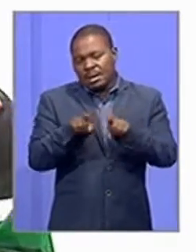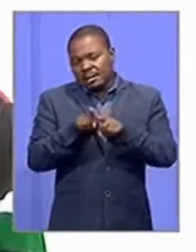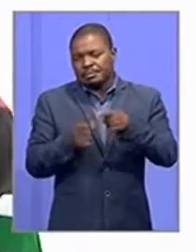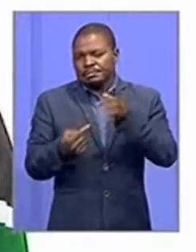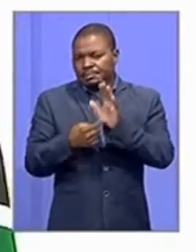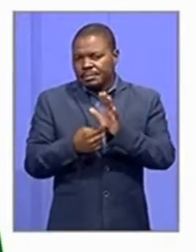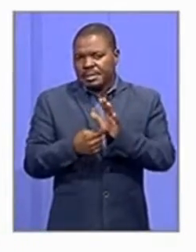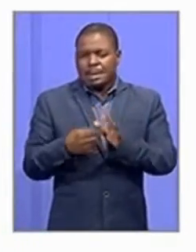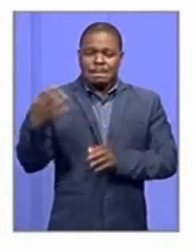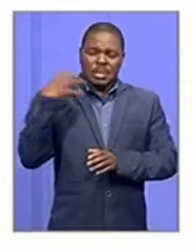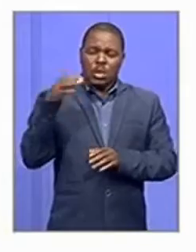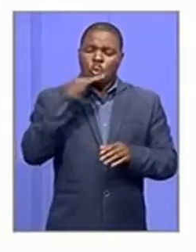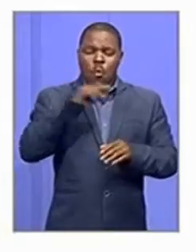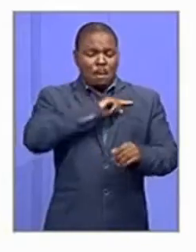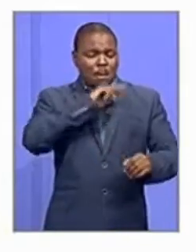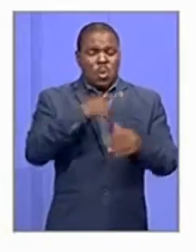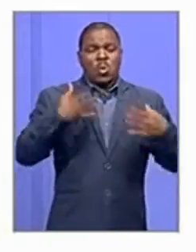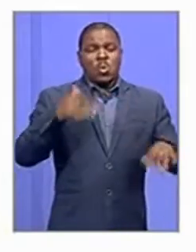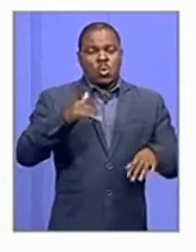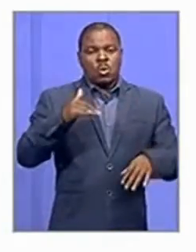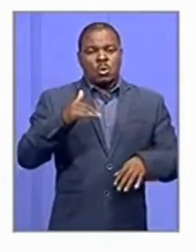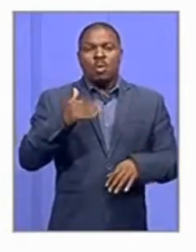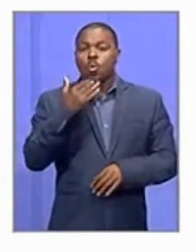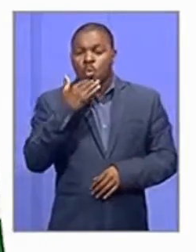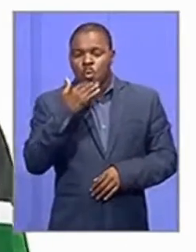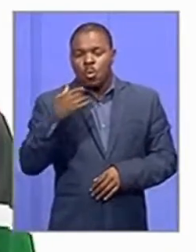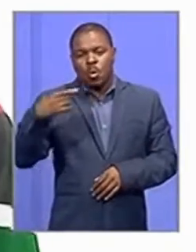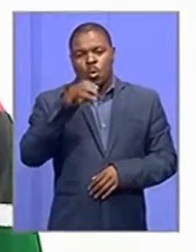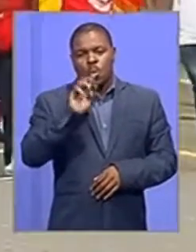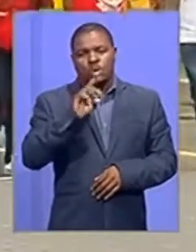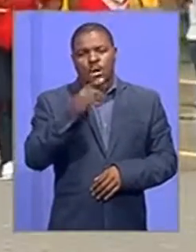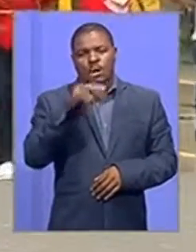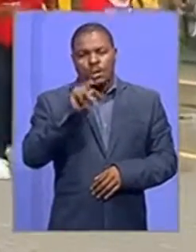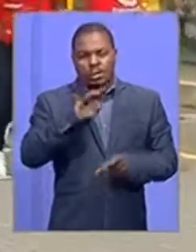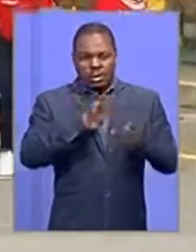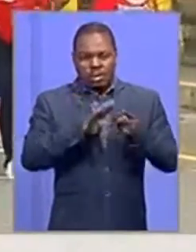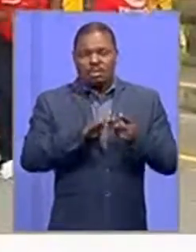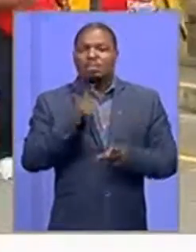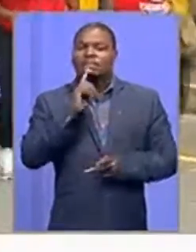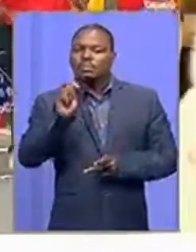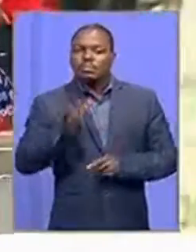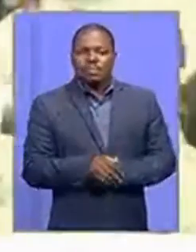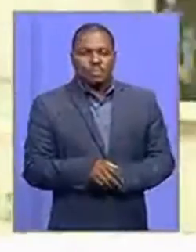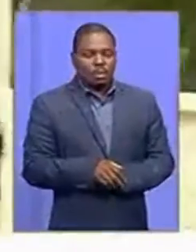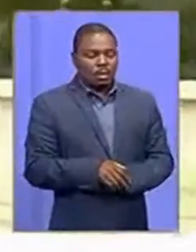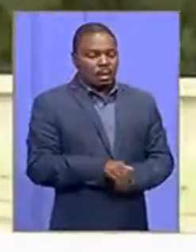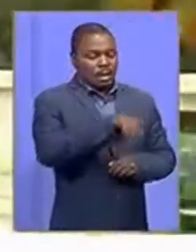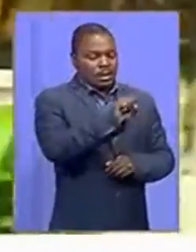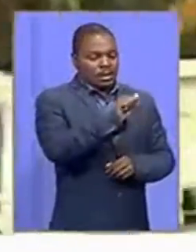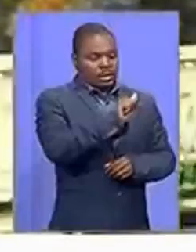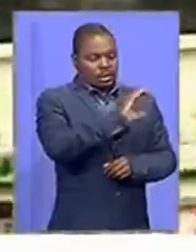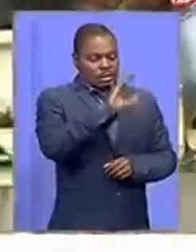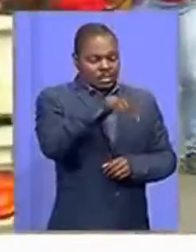the most powerful minister in this country, Pravin Gordhan and Tito Mboweni. SACP e re ha ho amohelehe hore